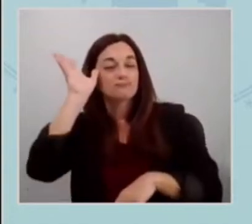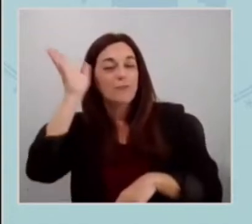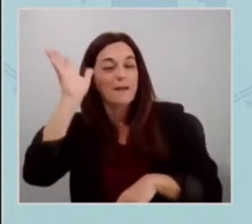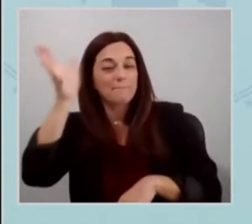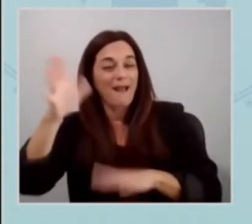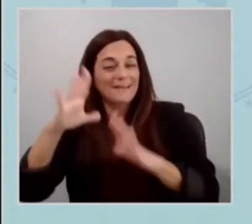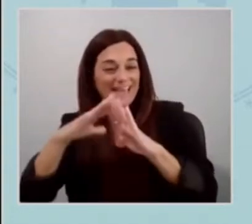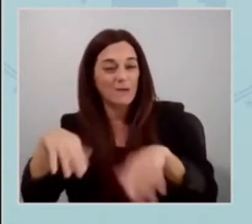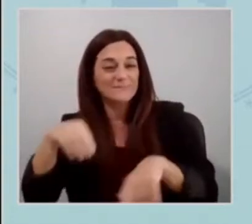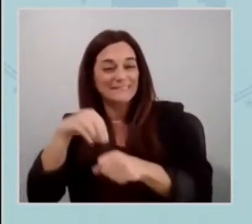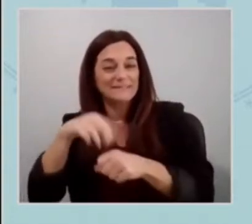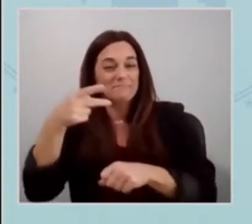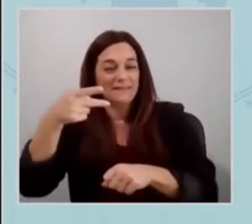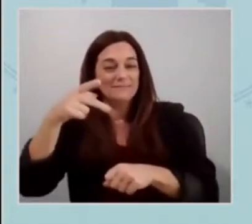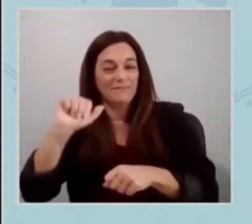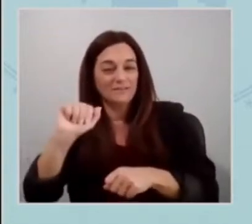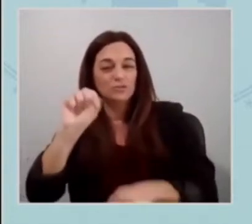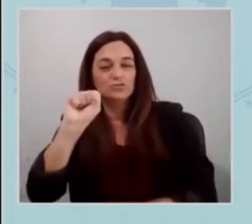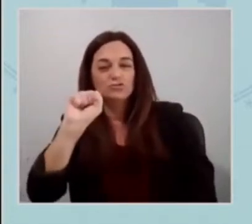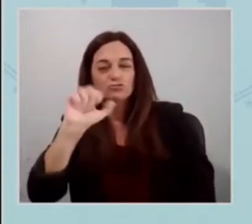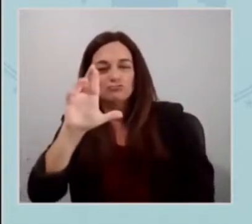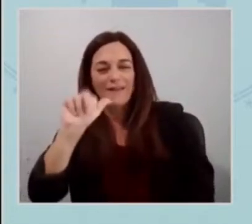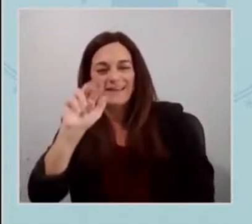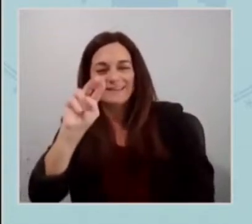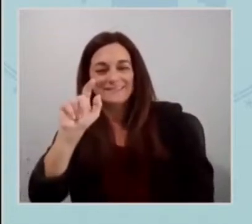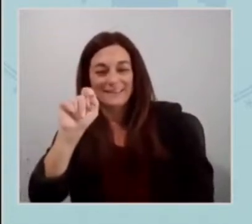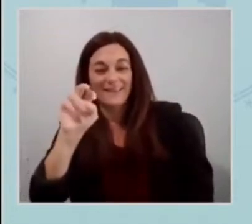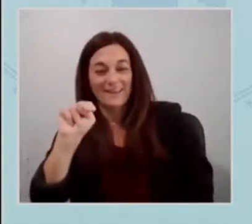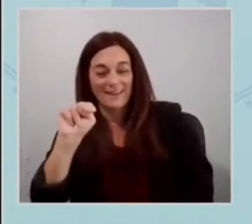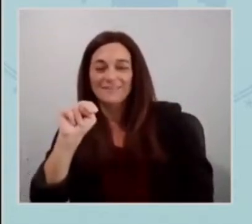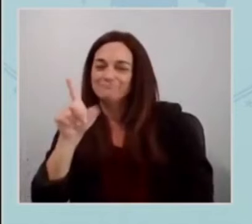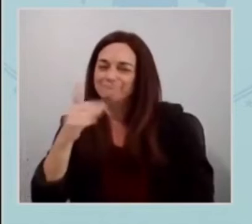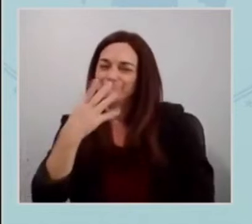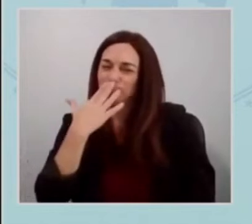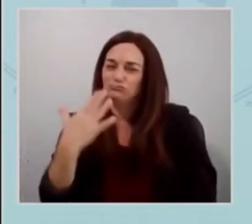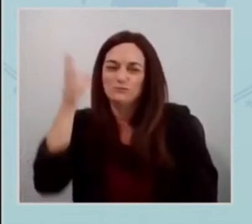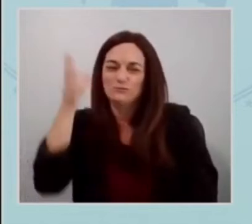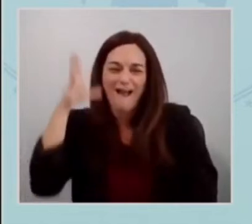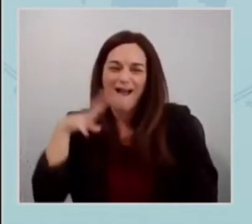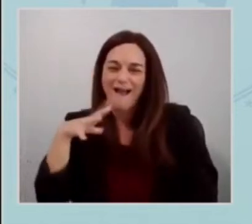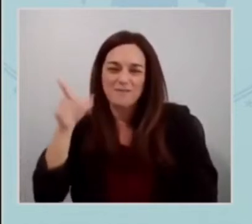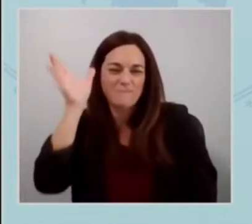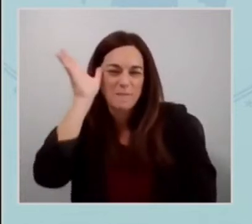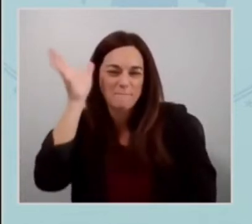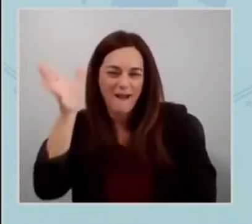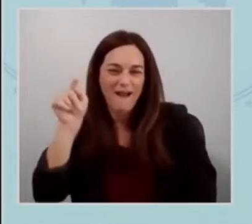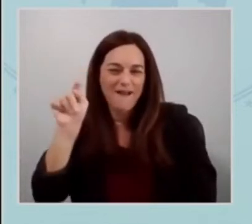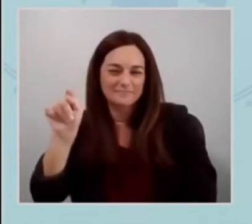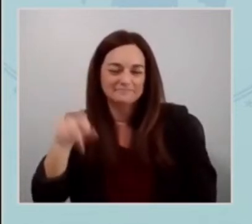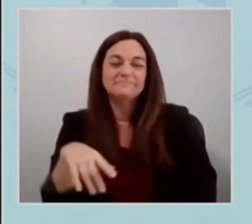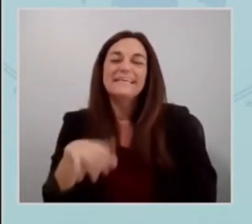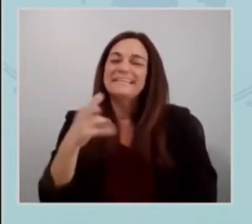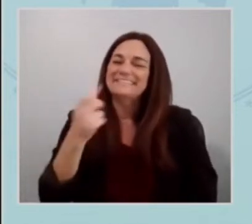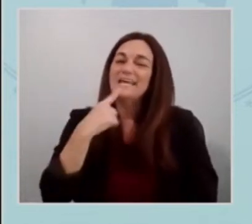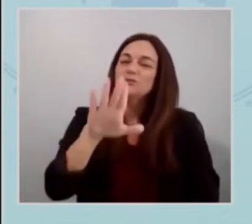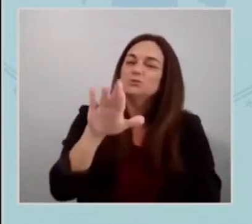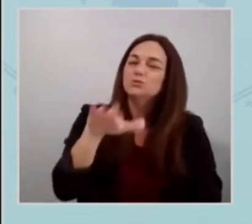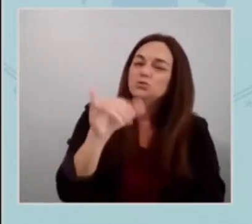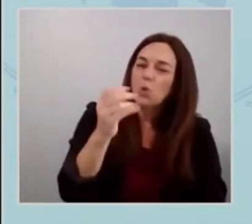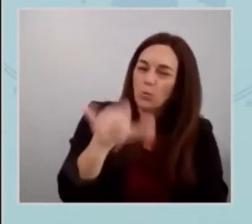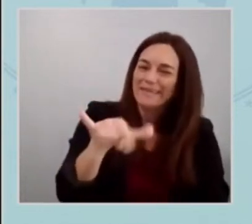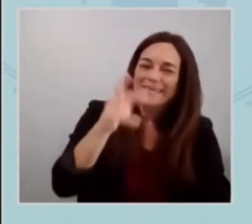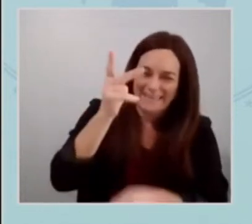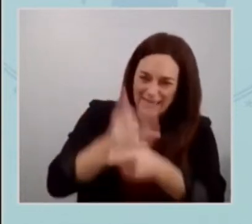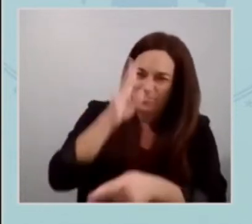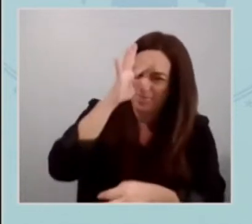every time I'd walk out of my grandpa's house up in Scranton, Pennsylvania, he was a good